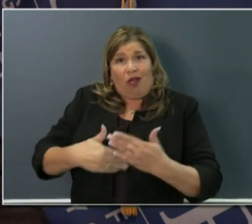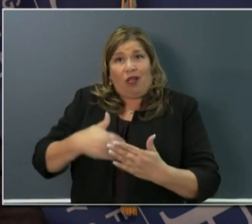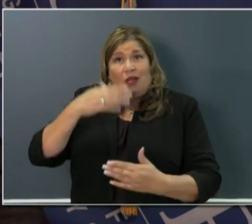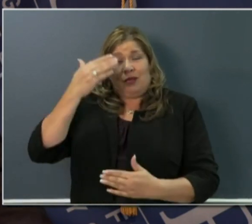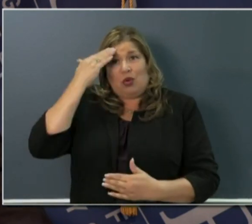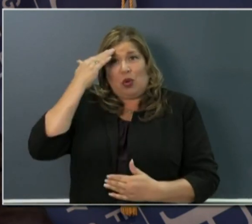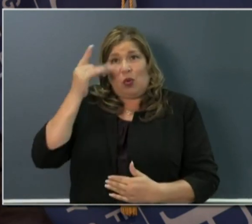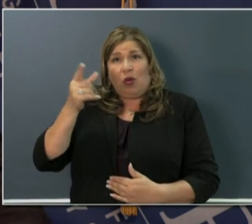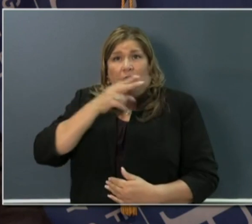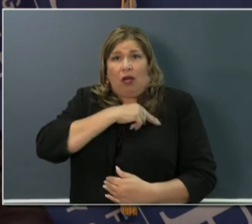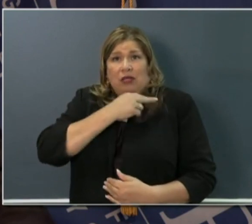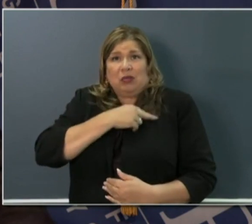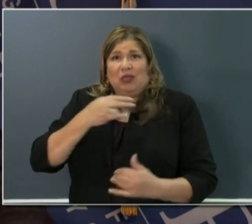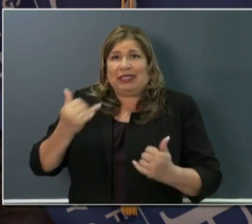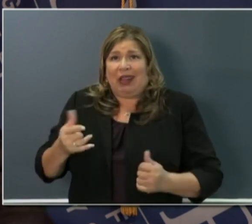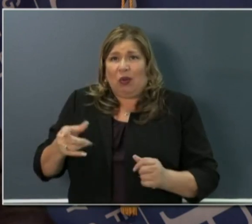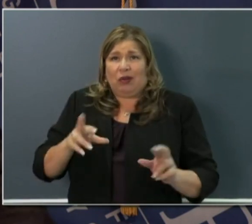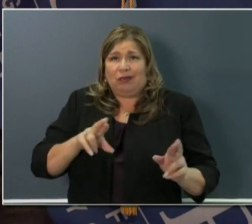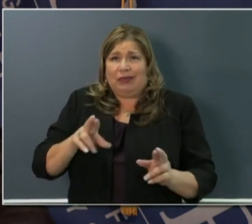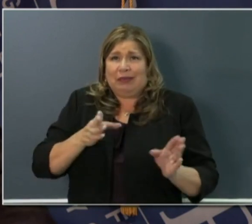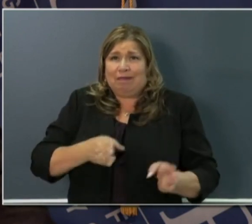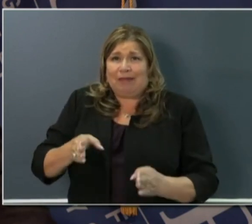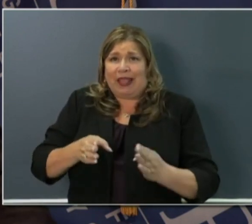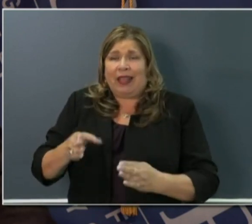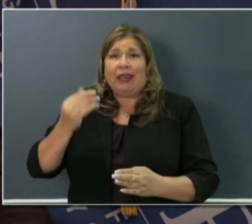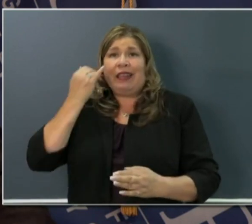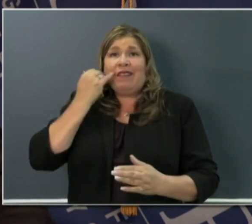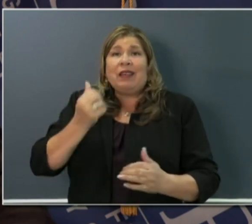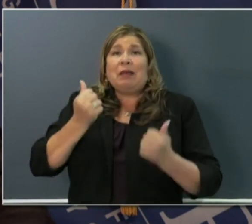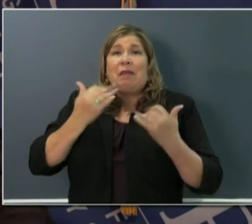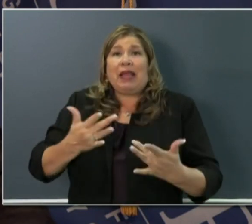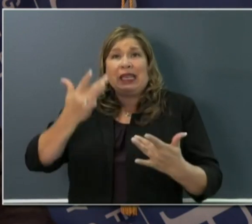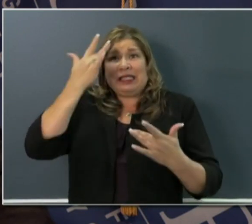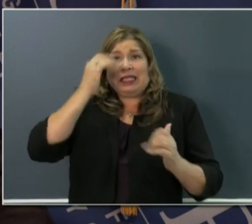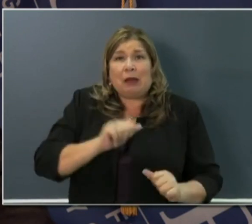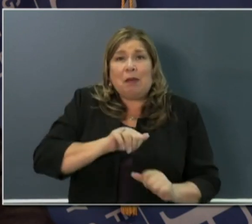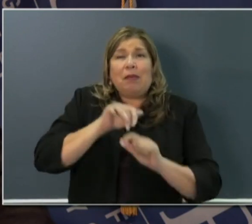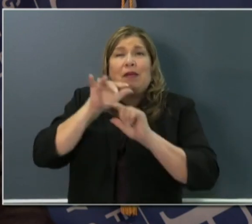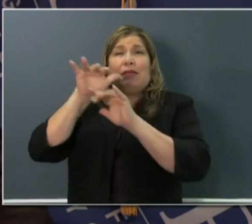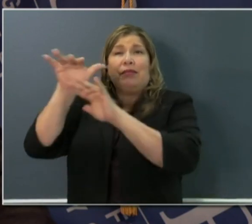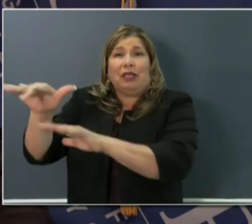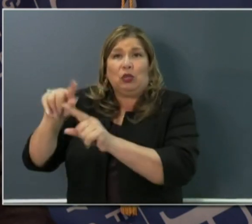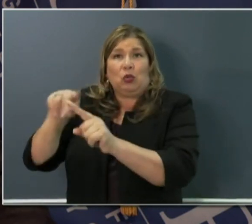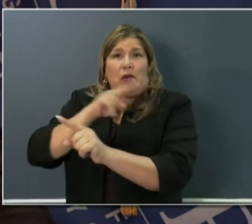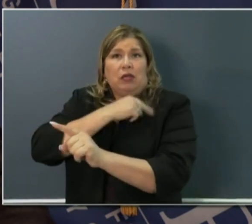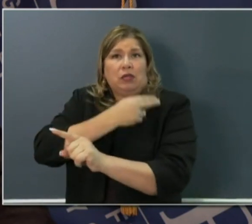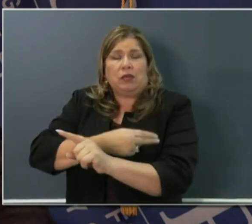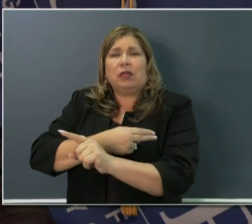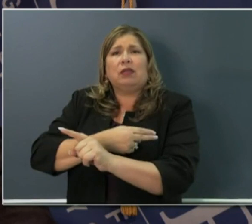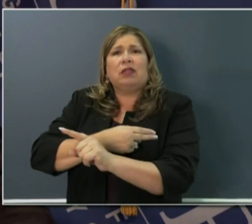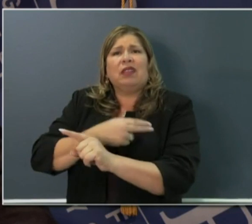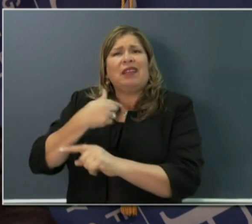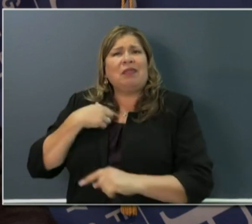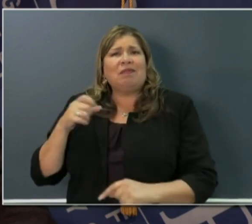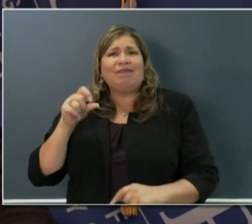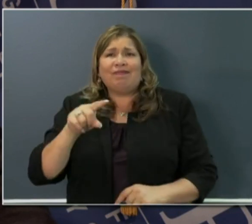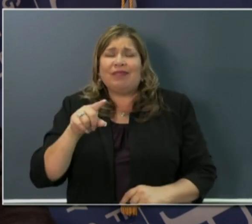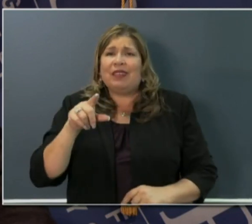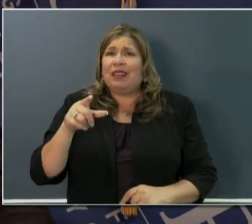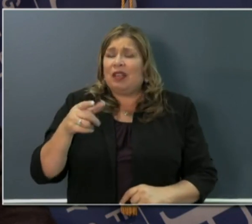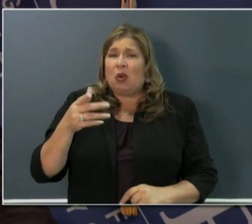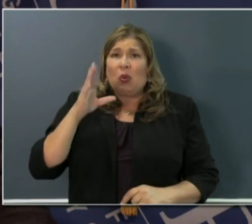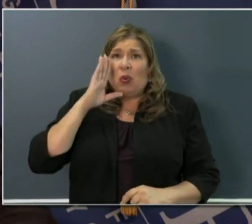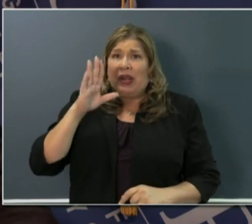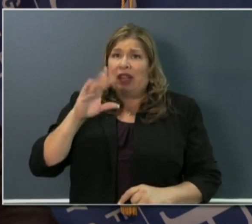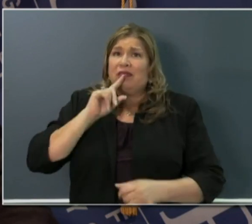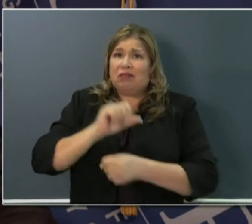And I'm wondering if you have a sense as to how much we are bending the curve or flattening the curve, and maybe that surge won't happen